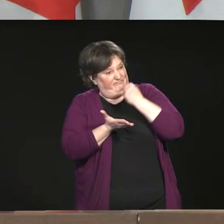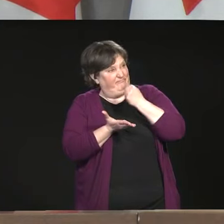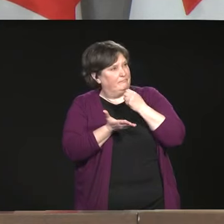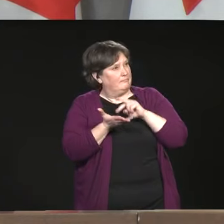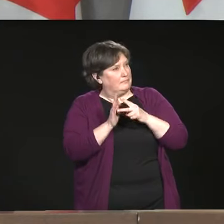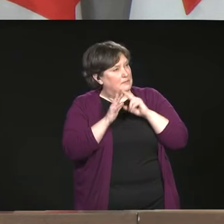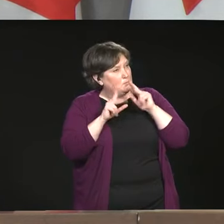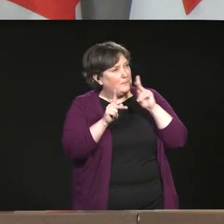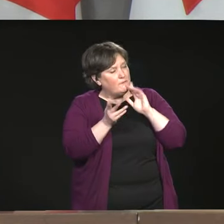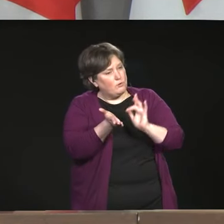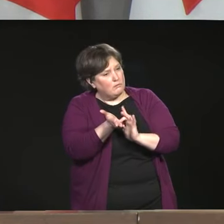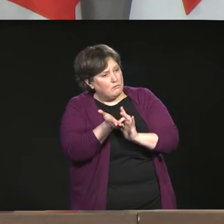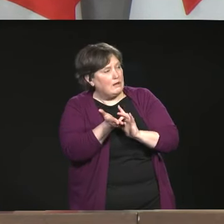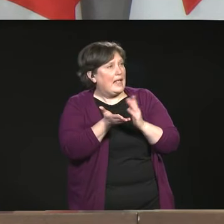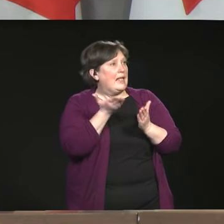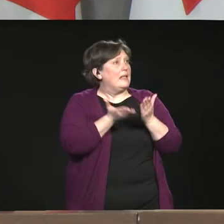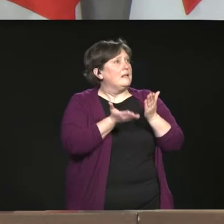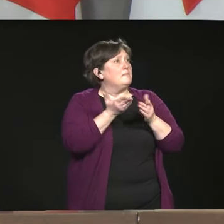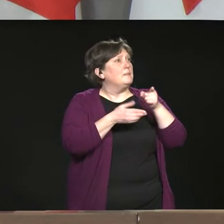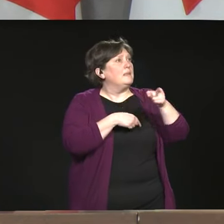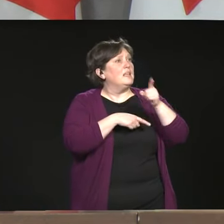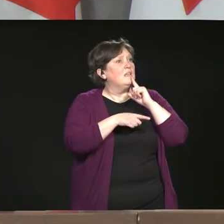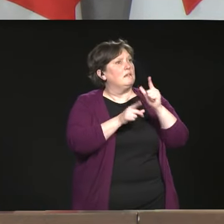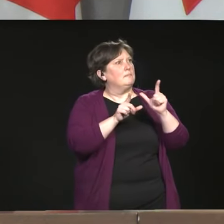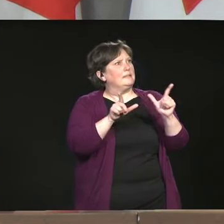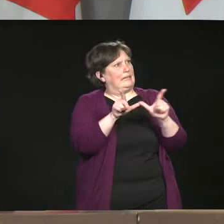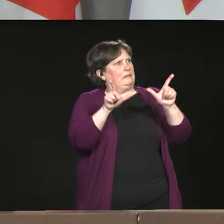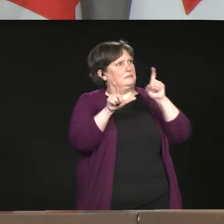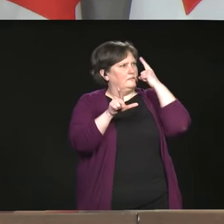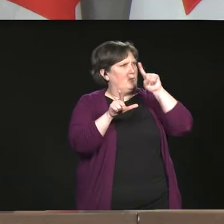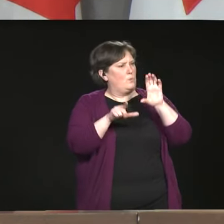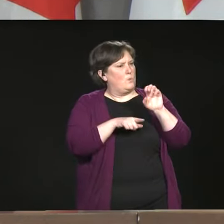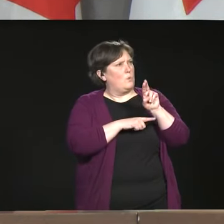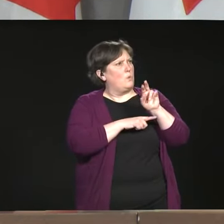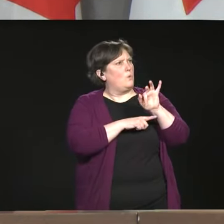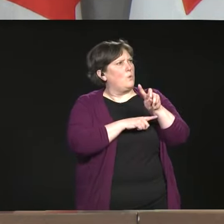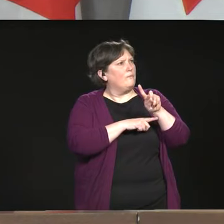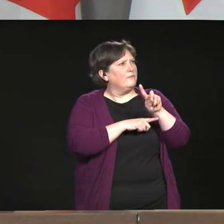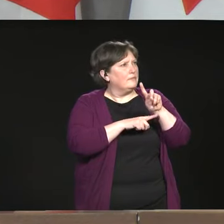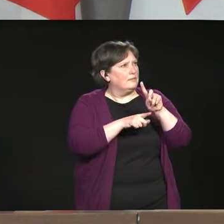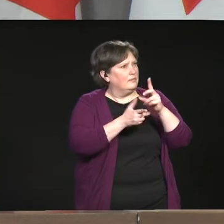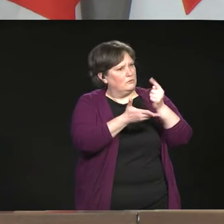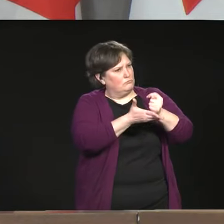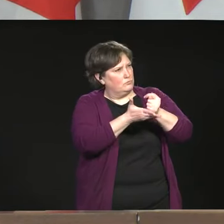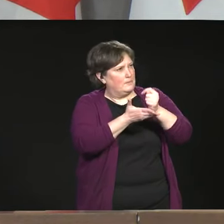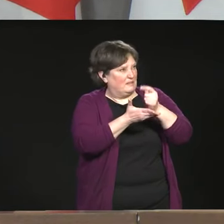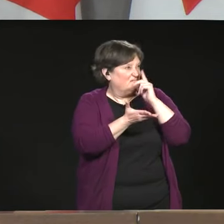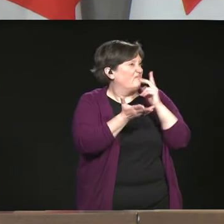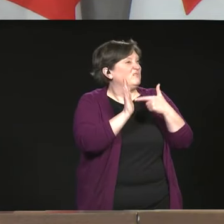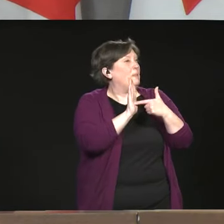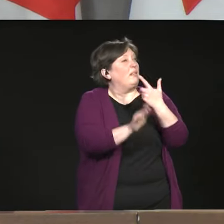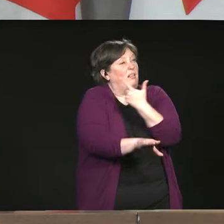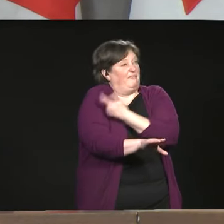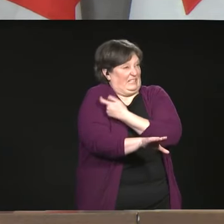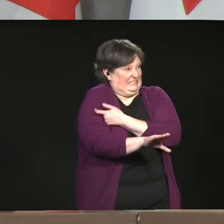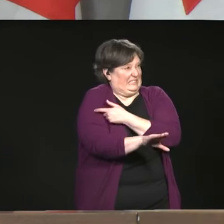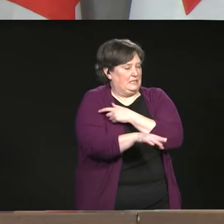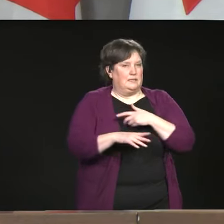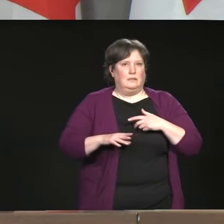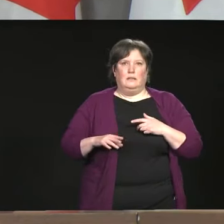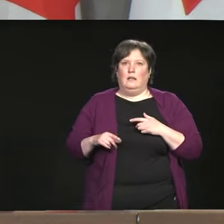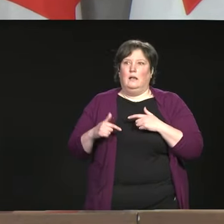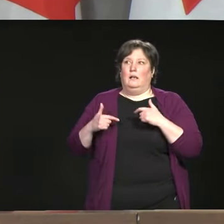COVID treatments, existing or new, including vaccines? Okay, that's out of my scope in terms of my